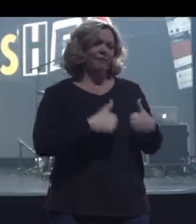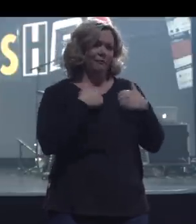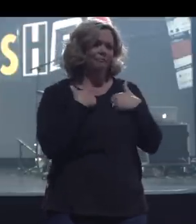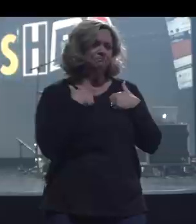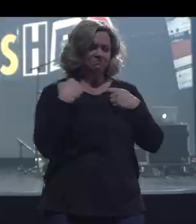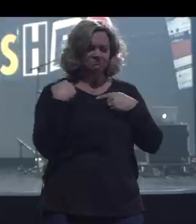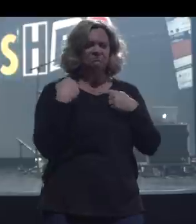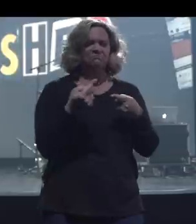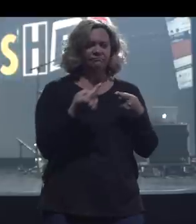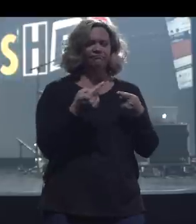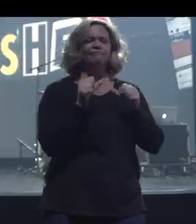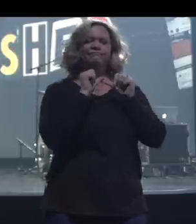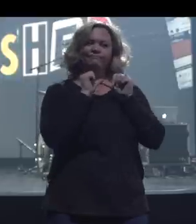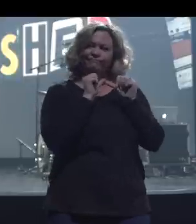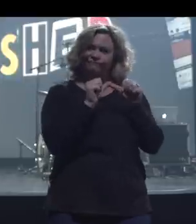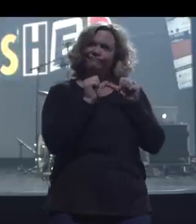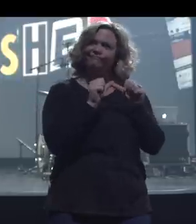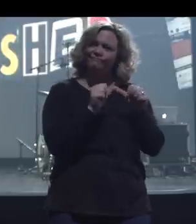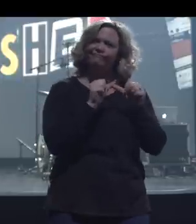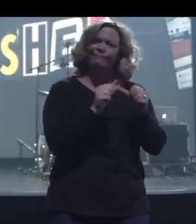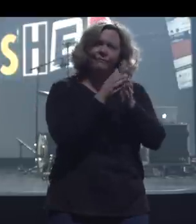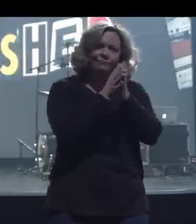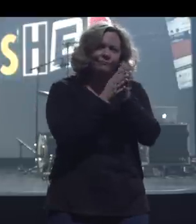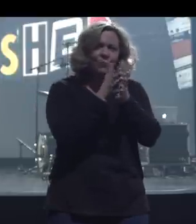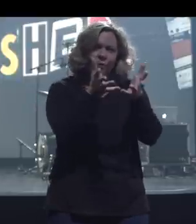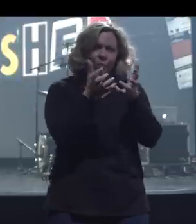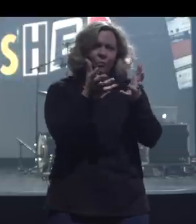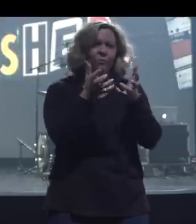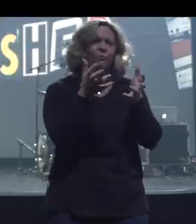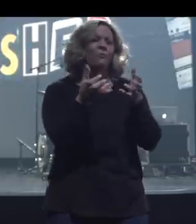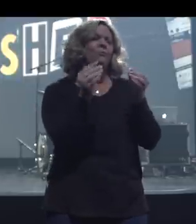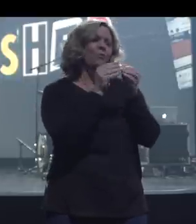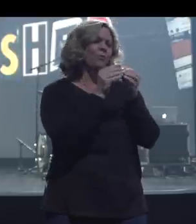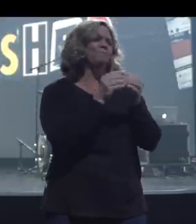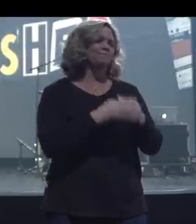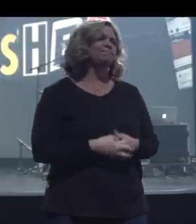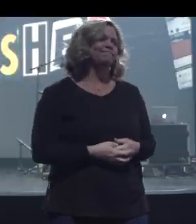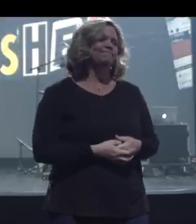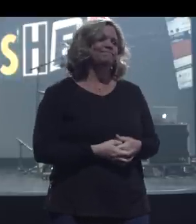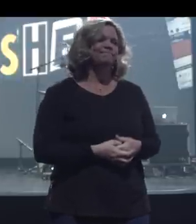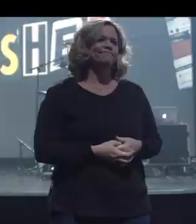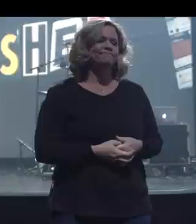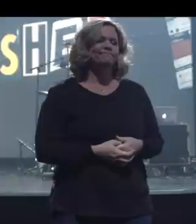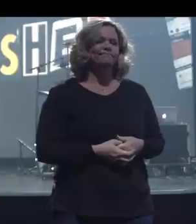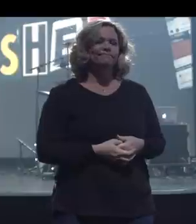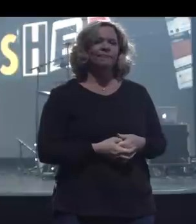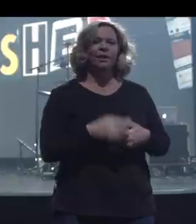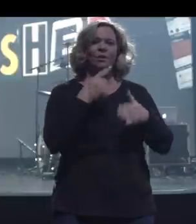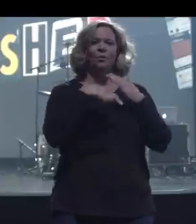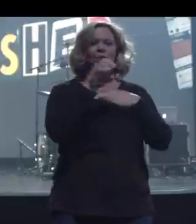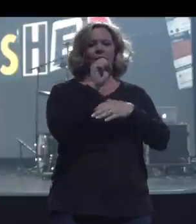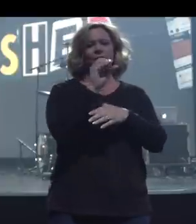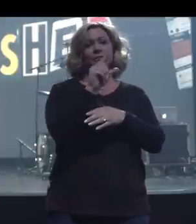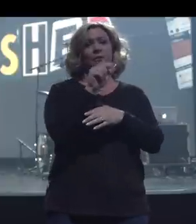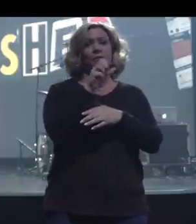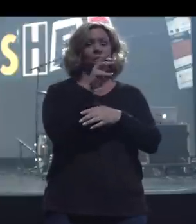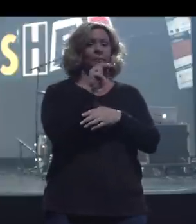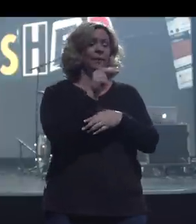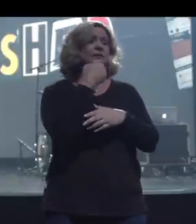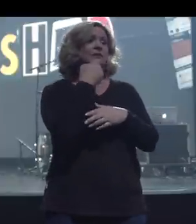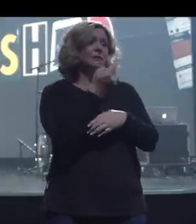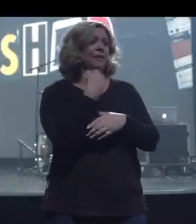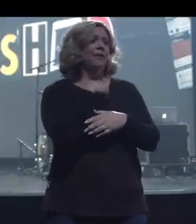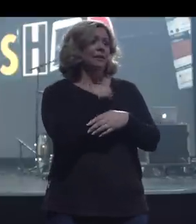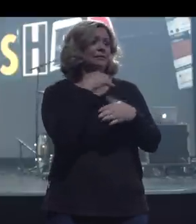most of our life is a constant pursuit of more. And what Solomon is telling us